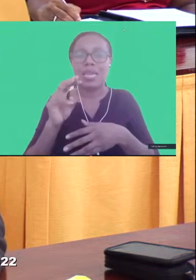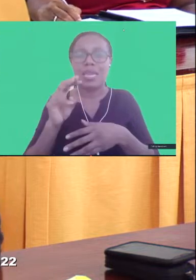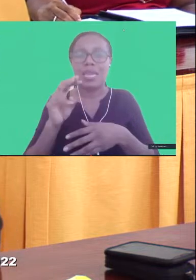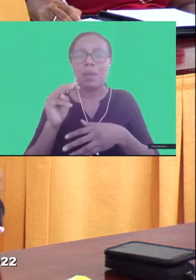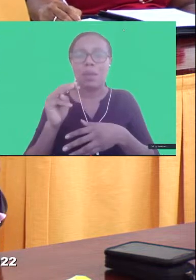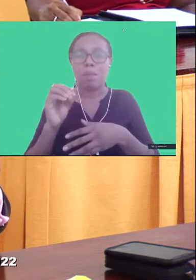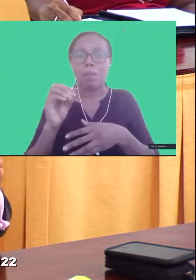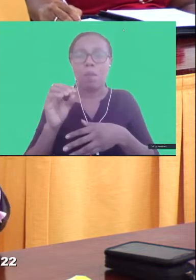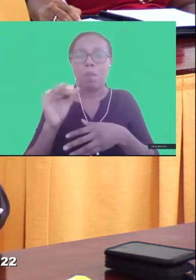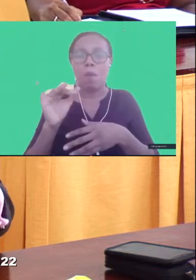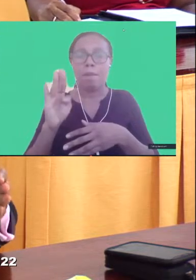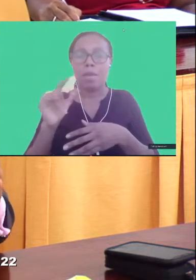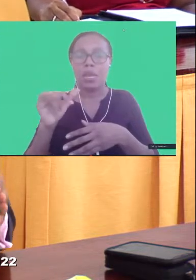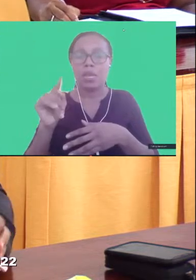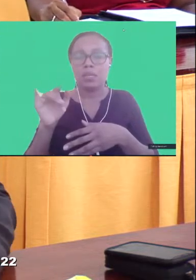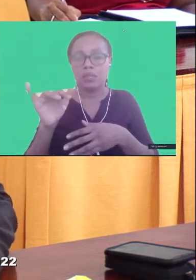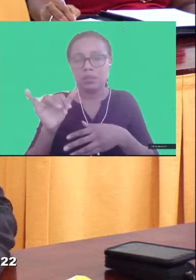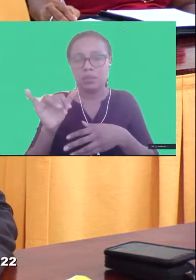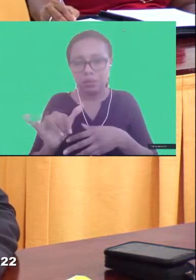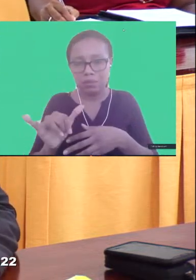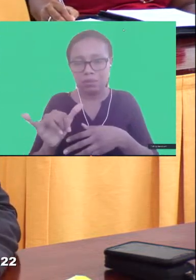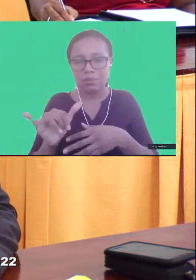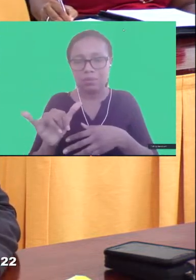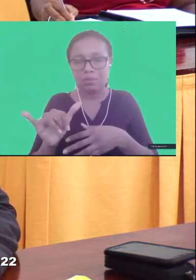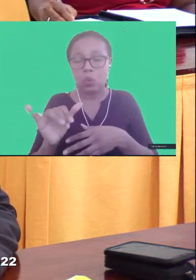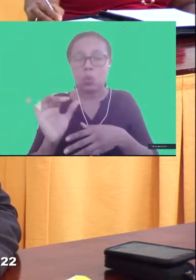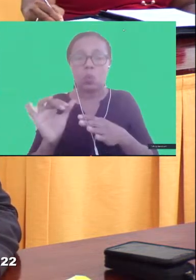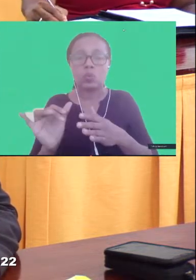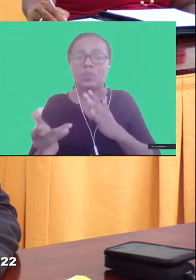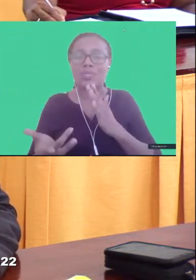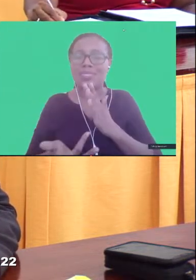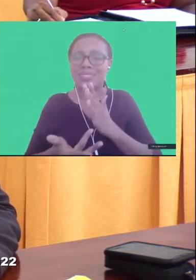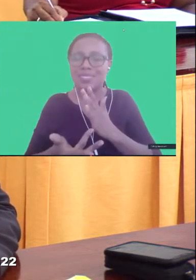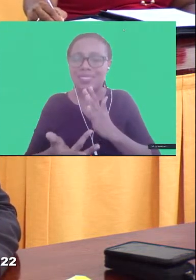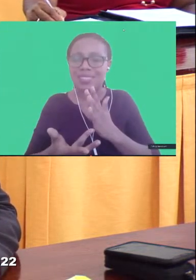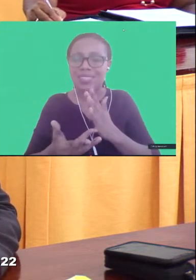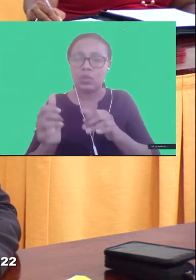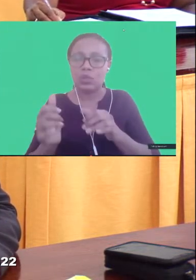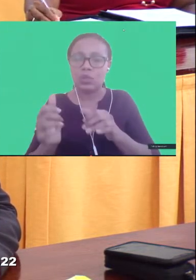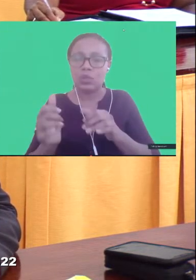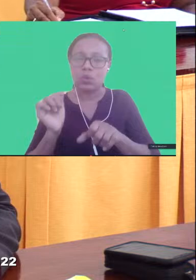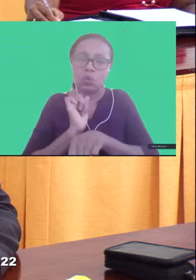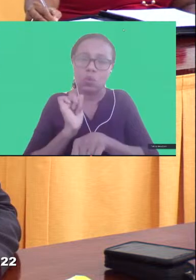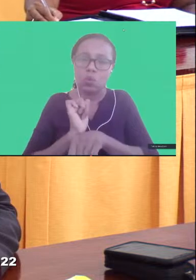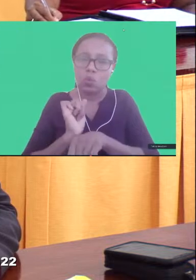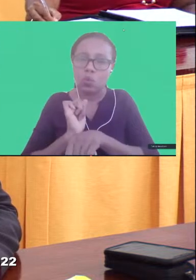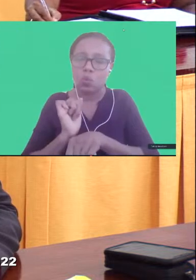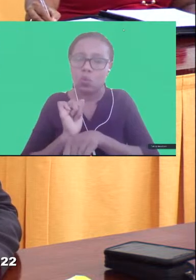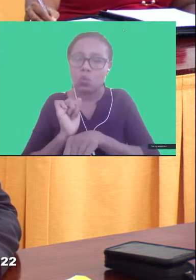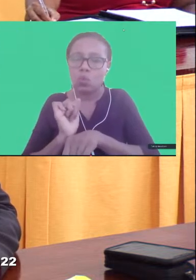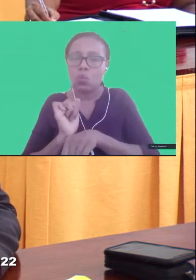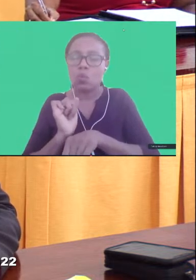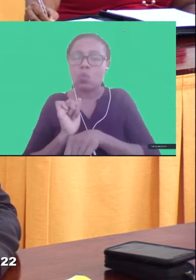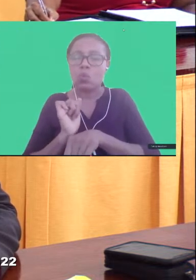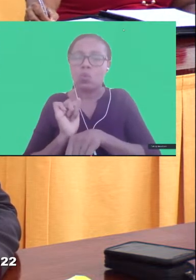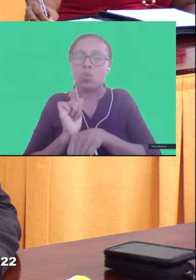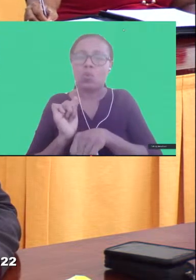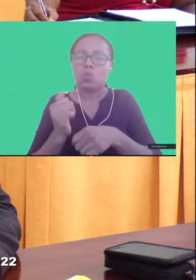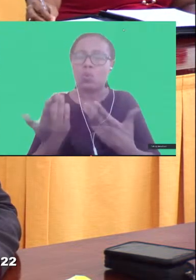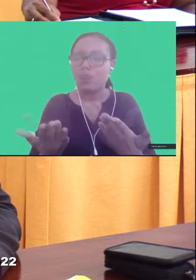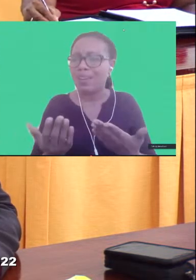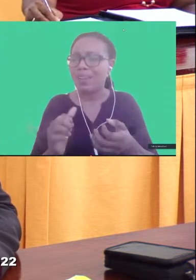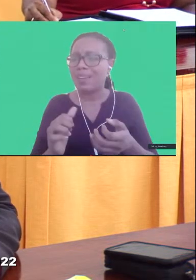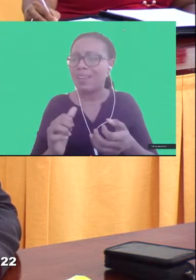work on the performance and the capacity of, for example,